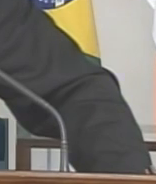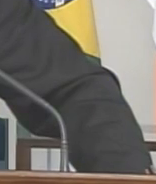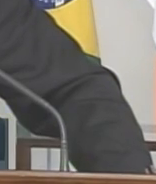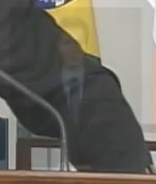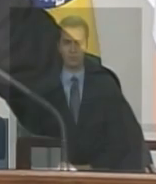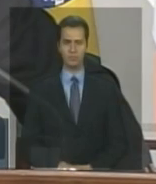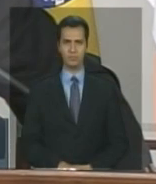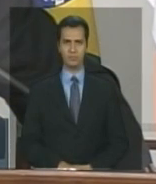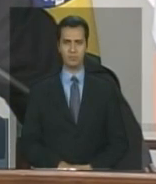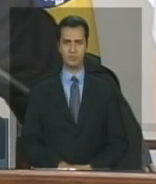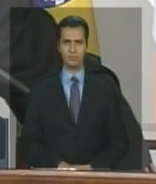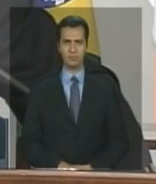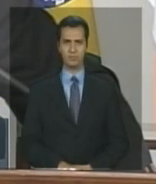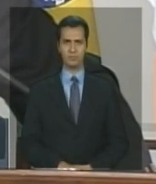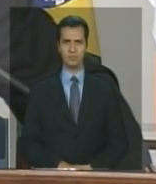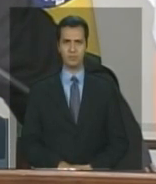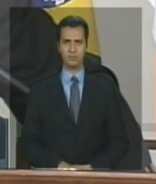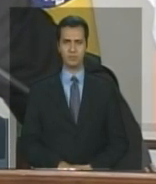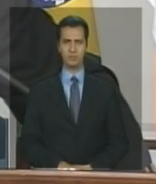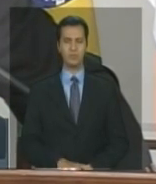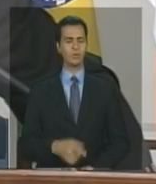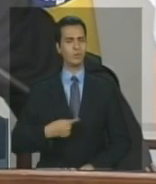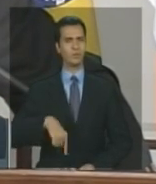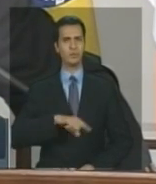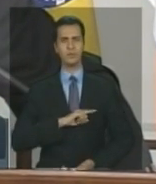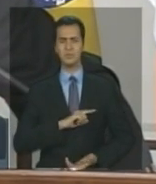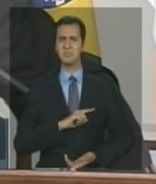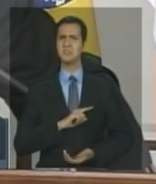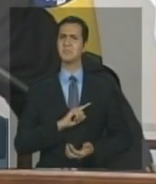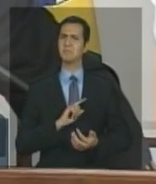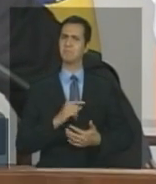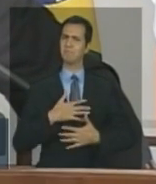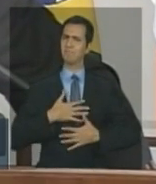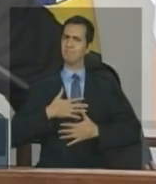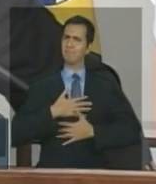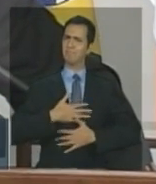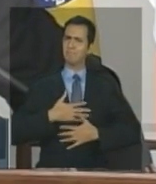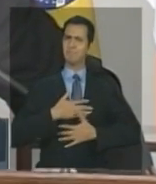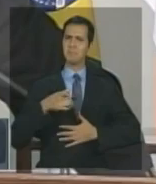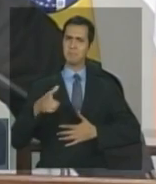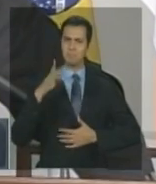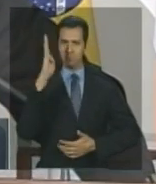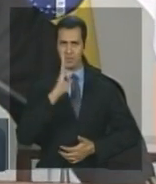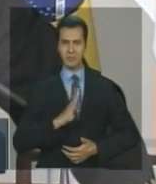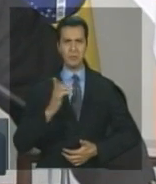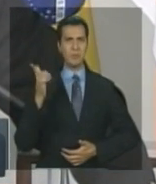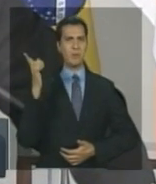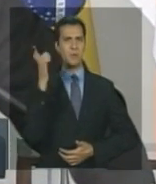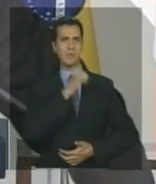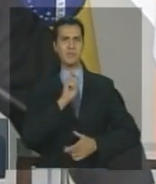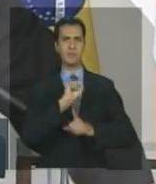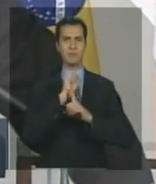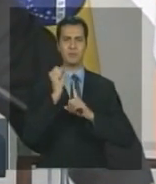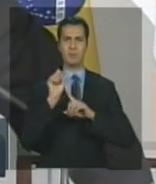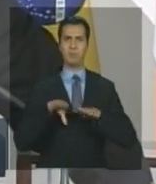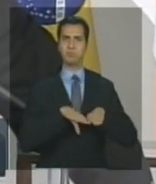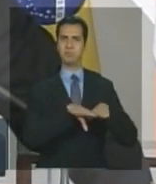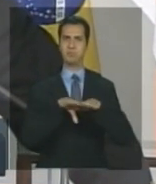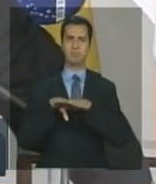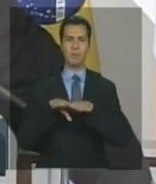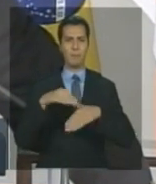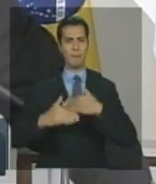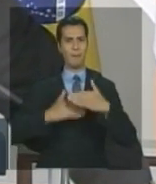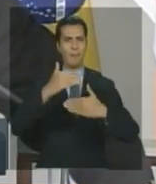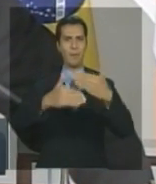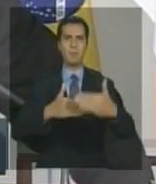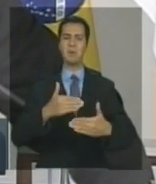Nós estamos especialmente muito empolgados com as conquistas na igualdade social. And we especially respect